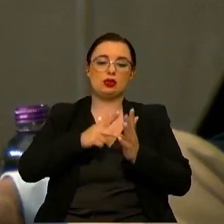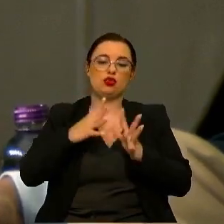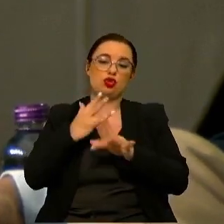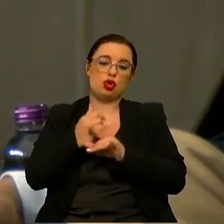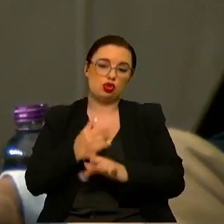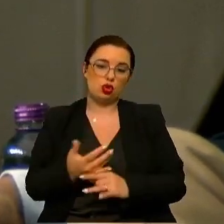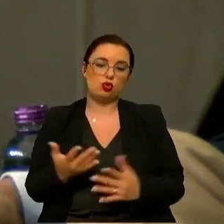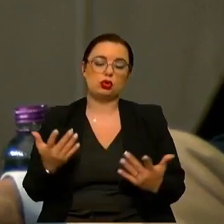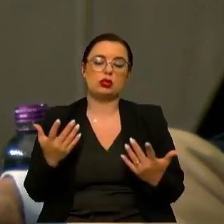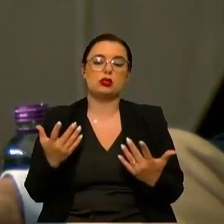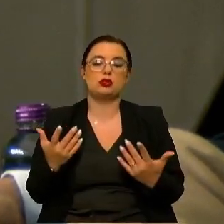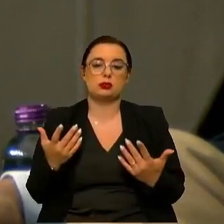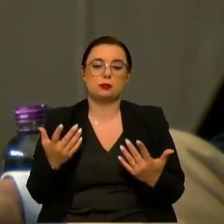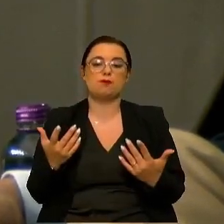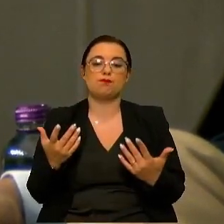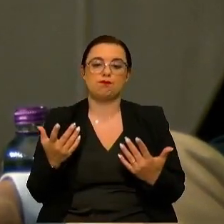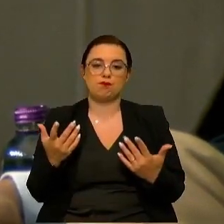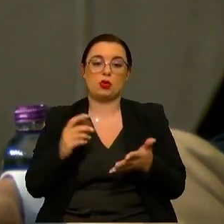other